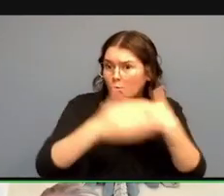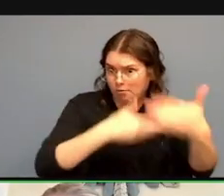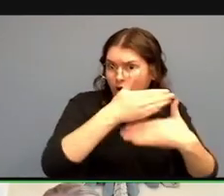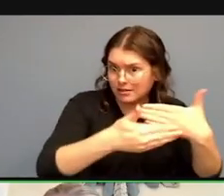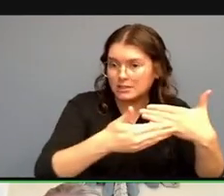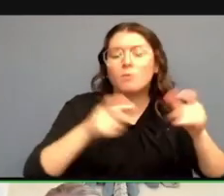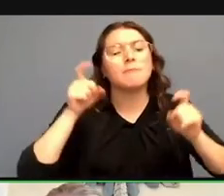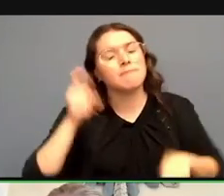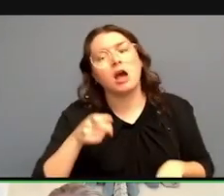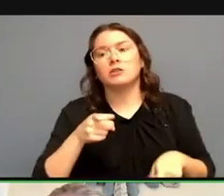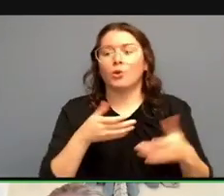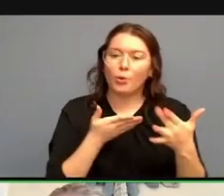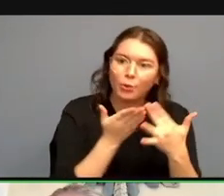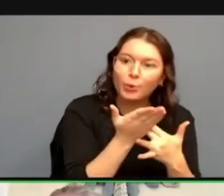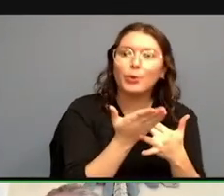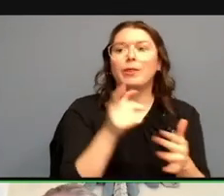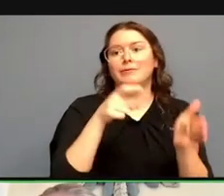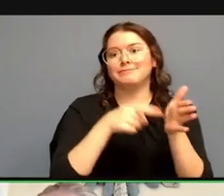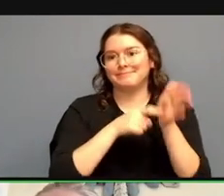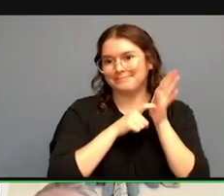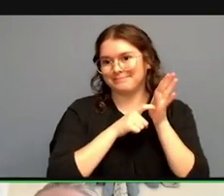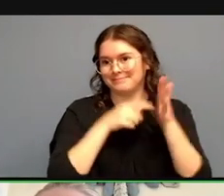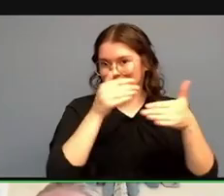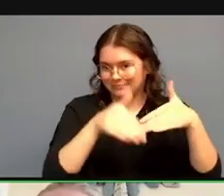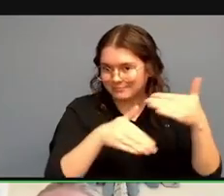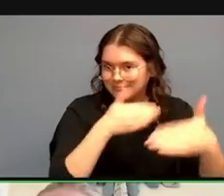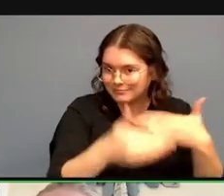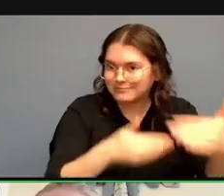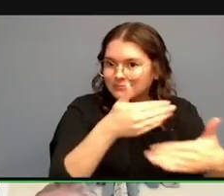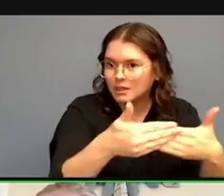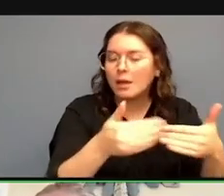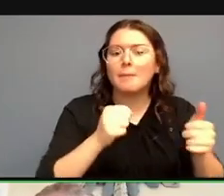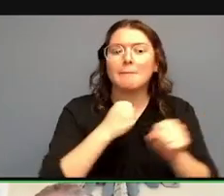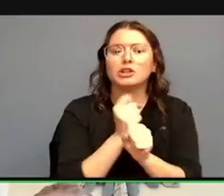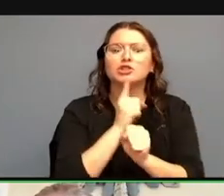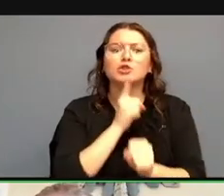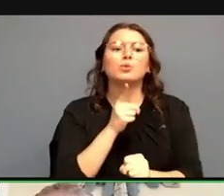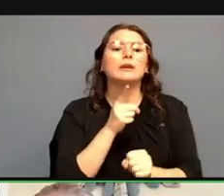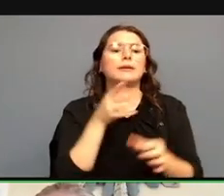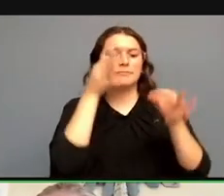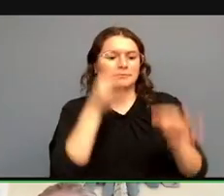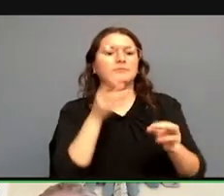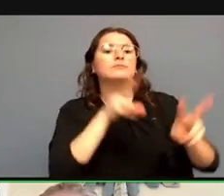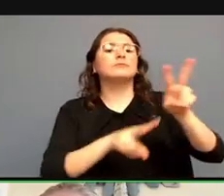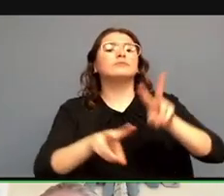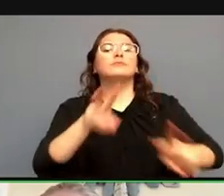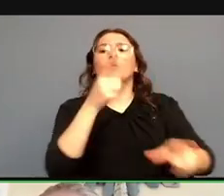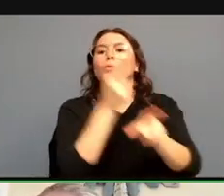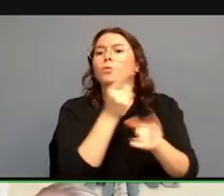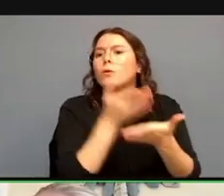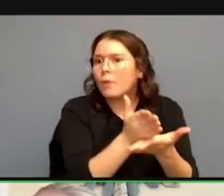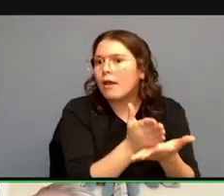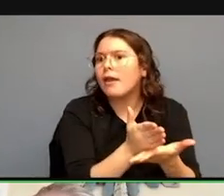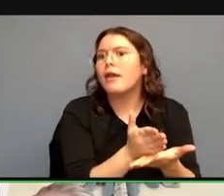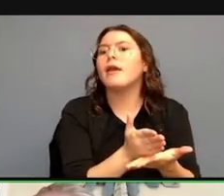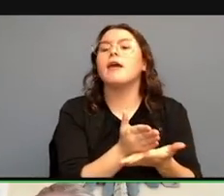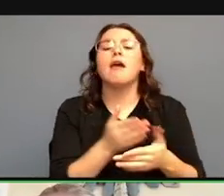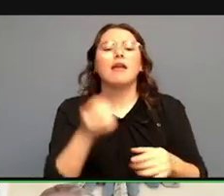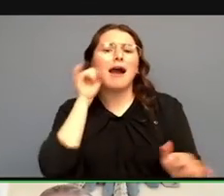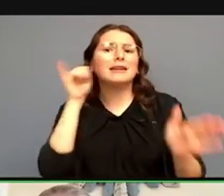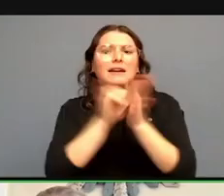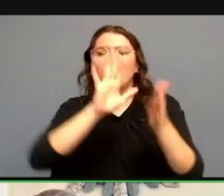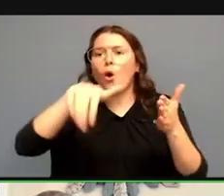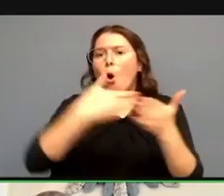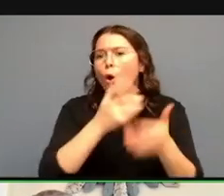through the necessary steps to make sure that we're adequately assessing the child and making sure that we're identifying all of their